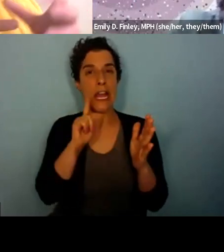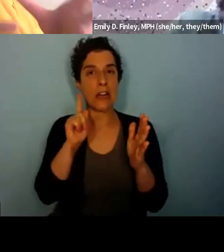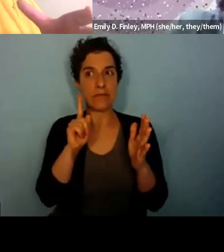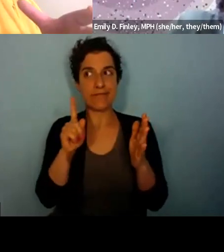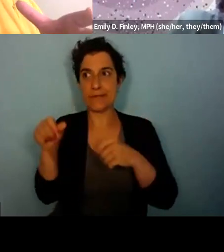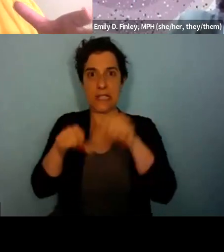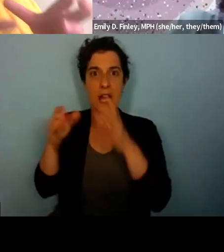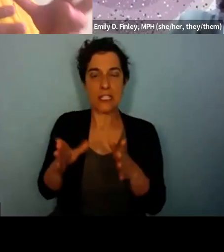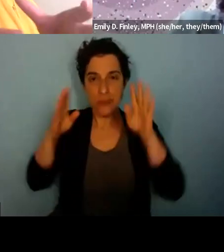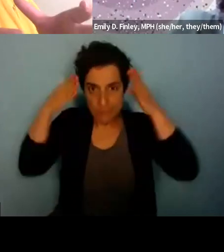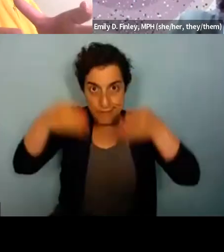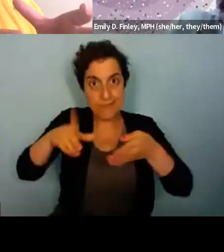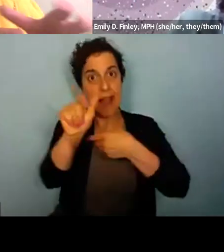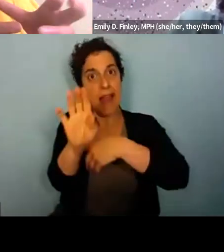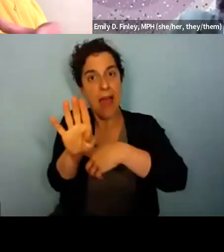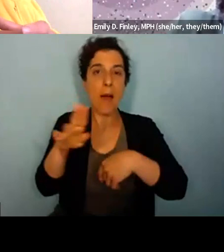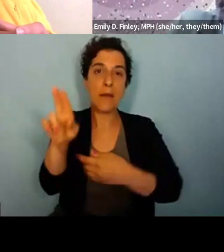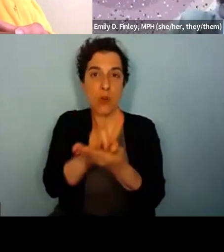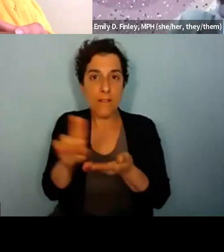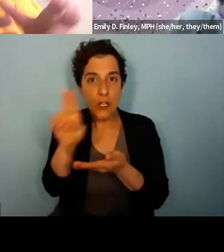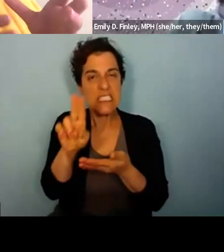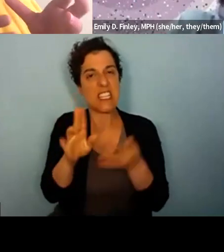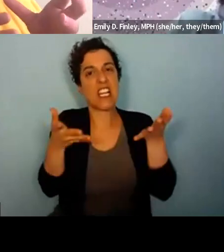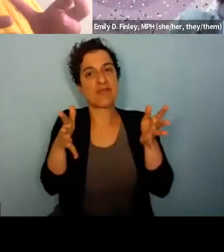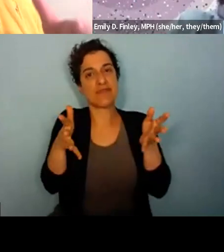the laboratories at the university being